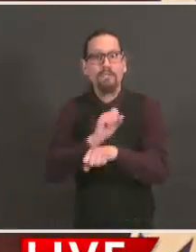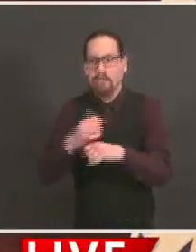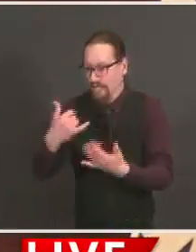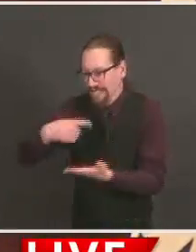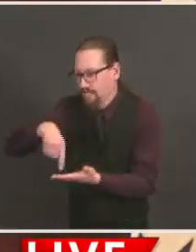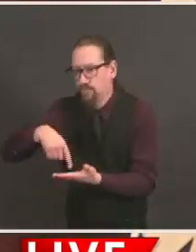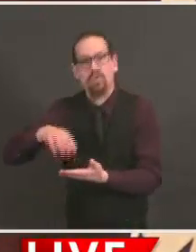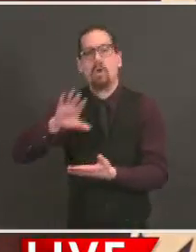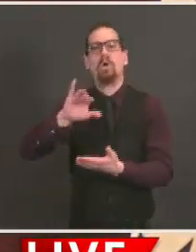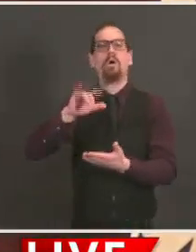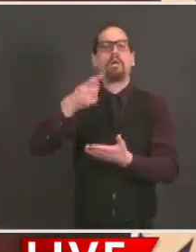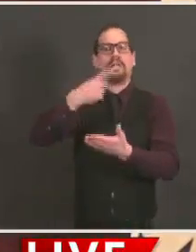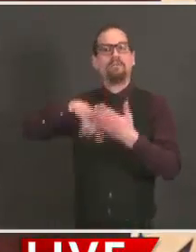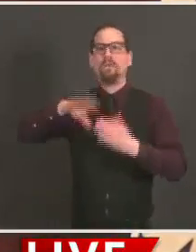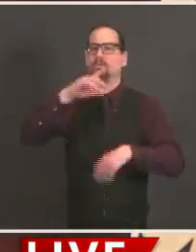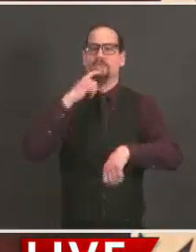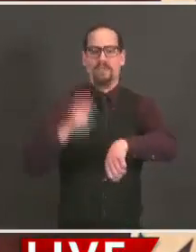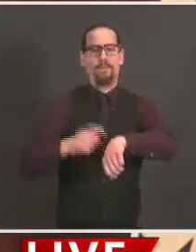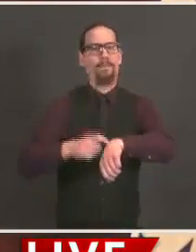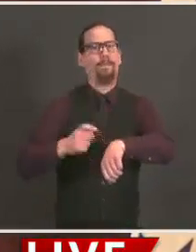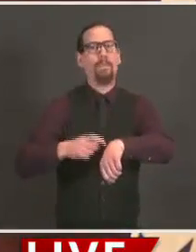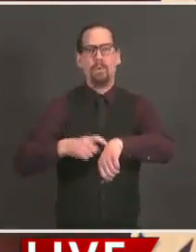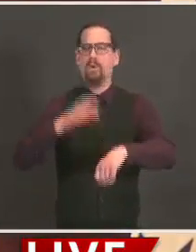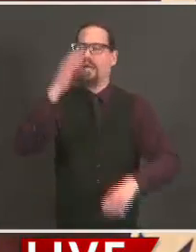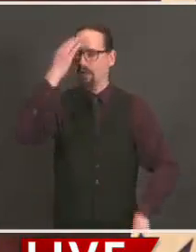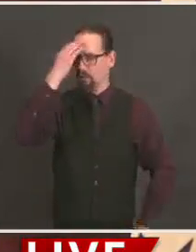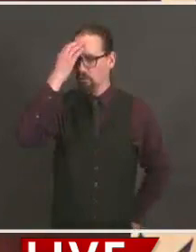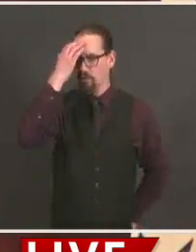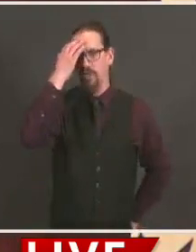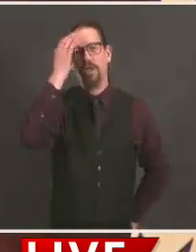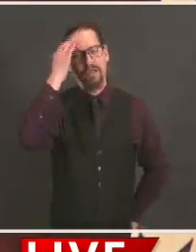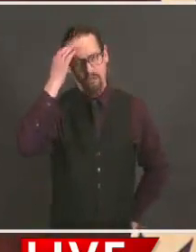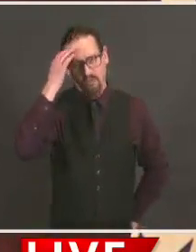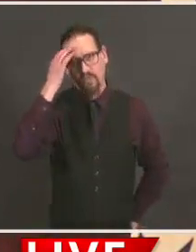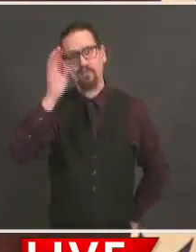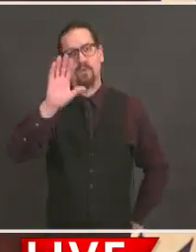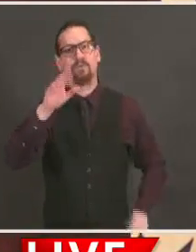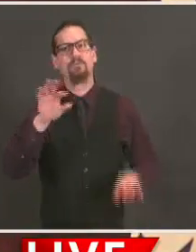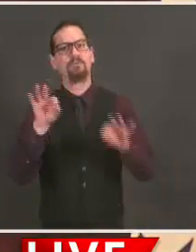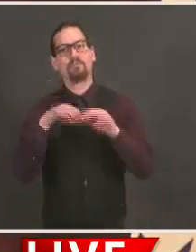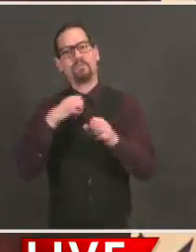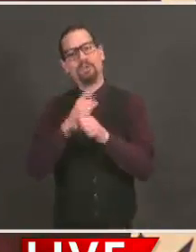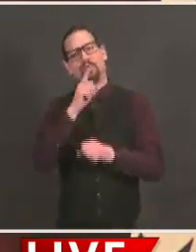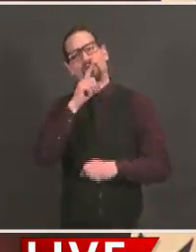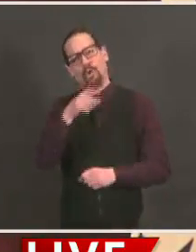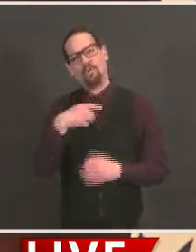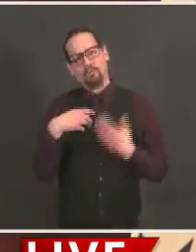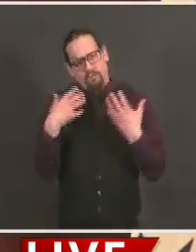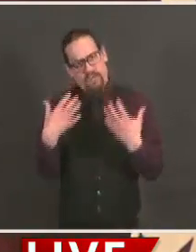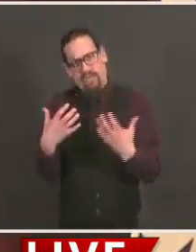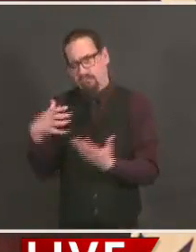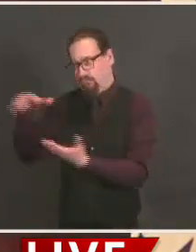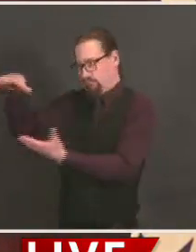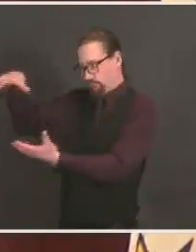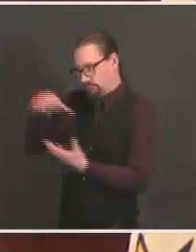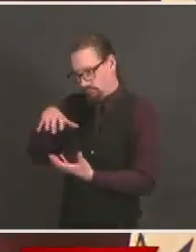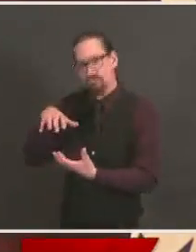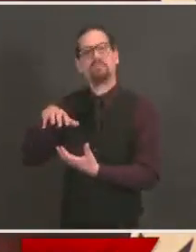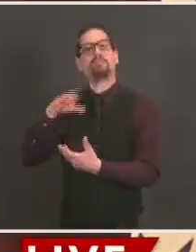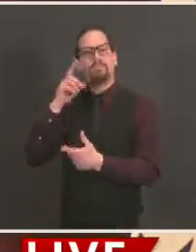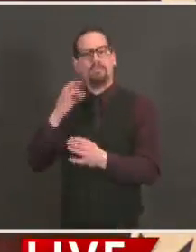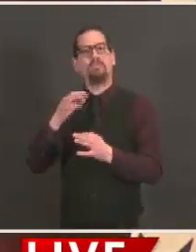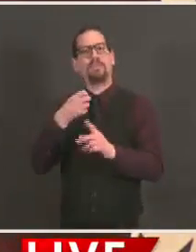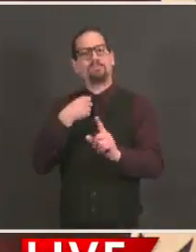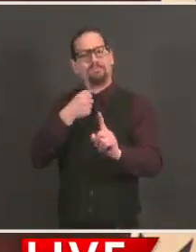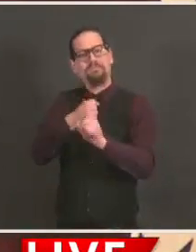been able to vaccinate 5,000 individuals 75 and older who otherwise wouldn't have gotten it